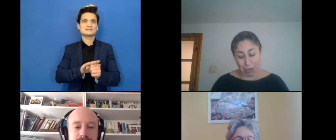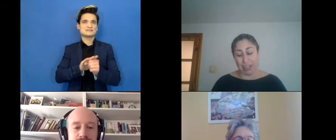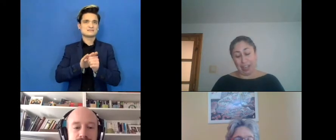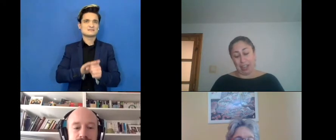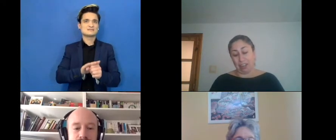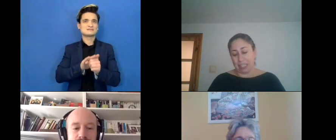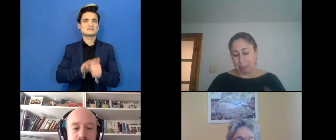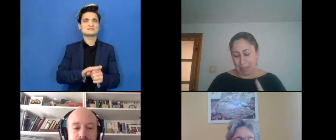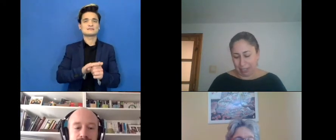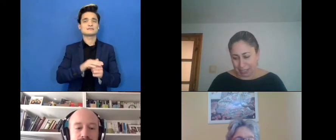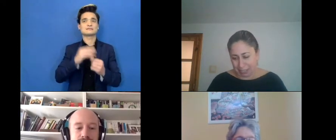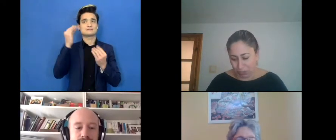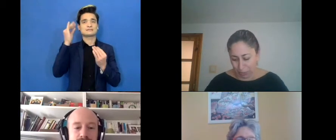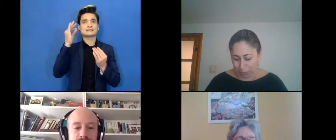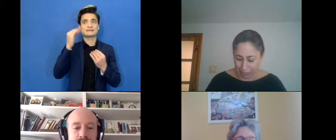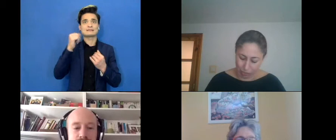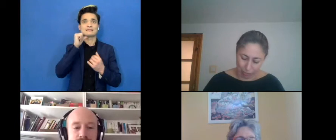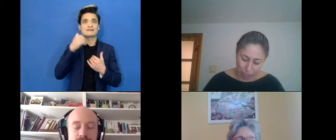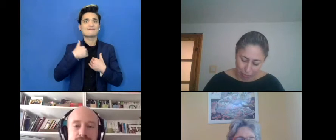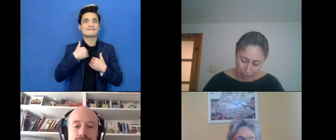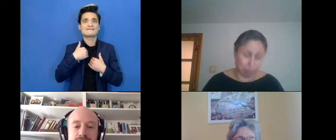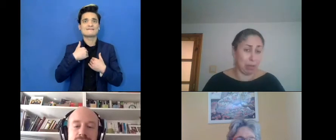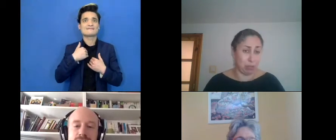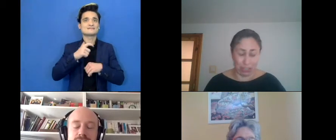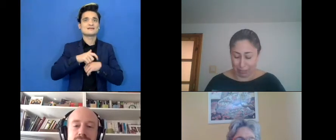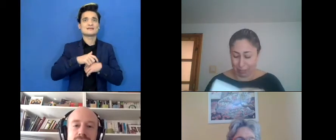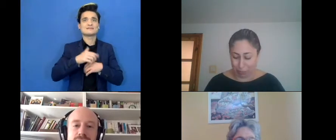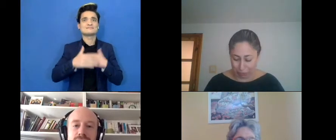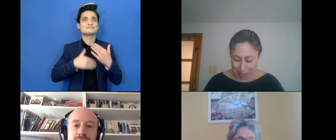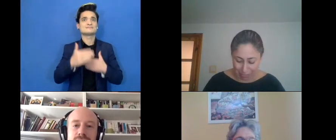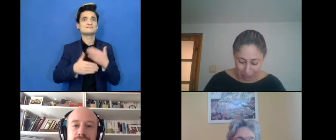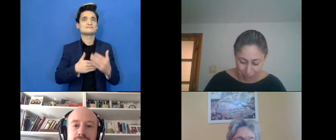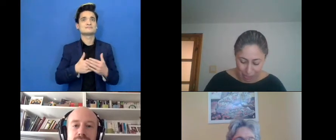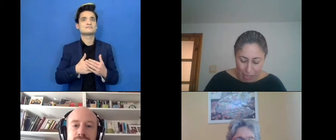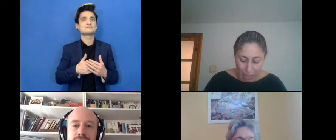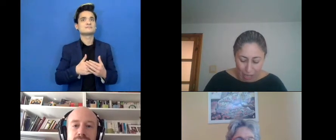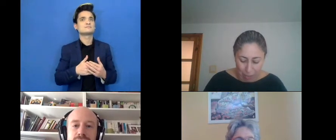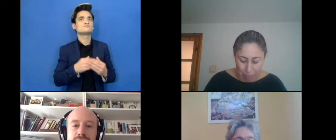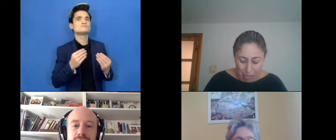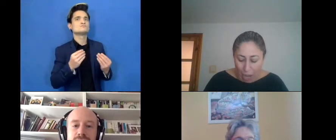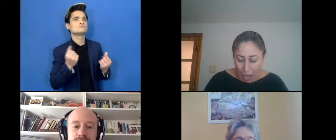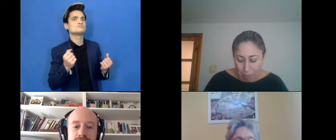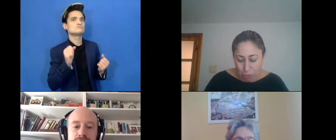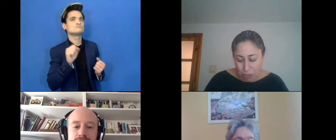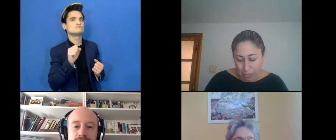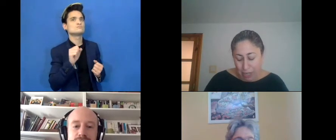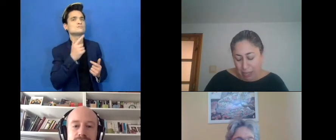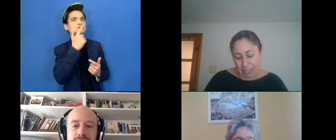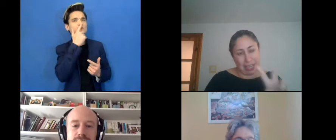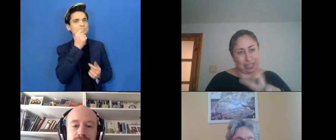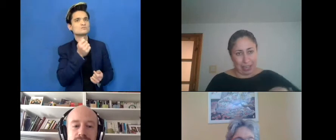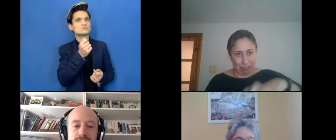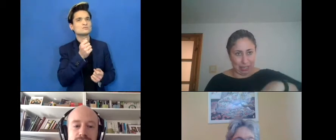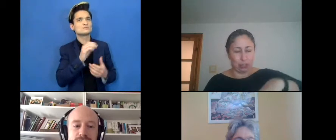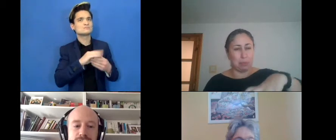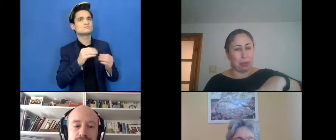External pressure, yeah, and speed. That's an interesting one, actually. I'm jotting down some notes for myself as well. I'm not in this